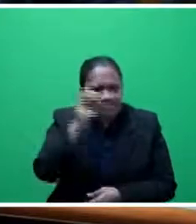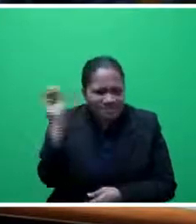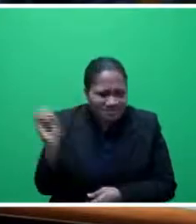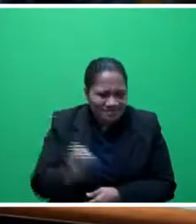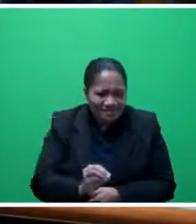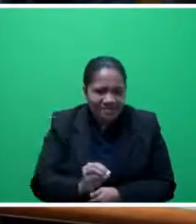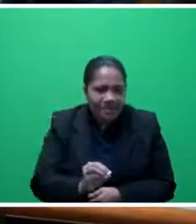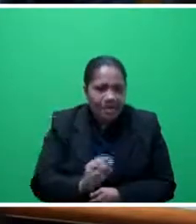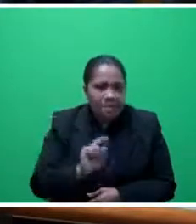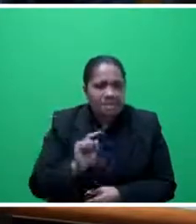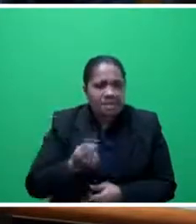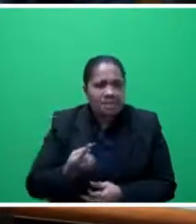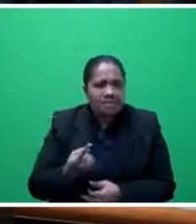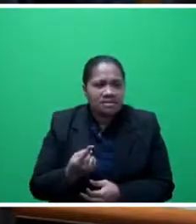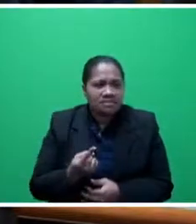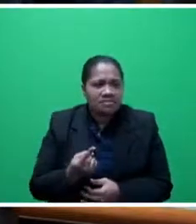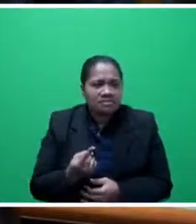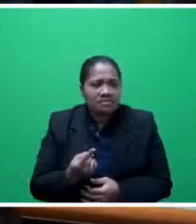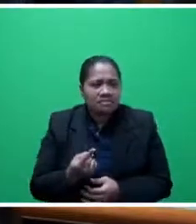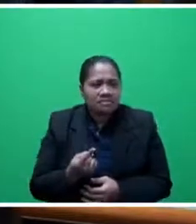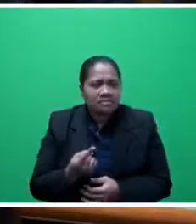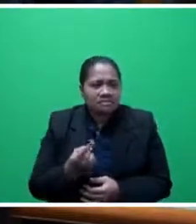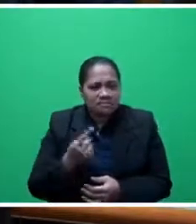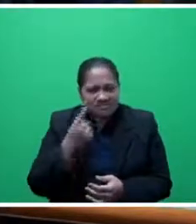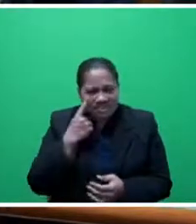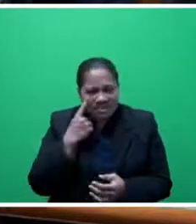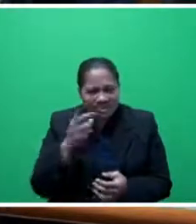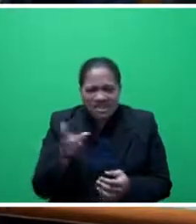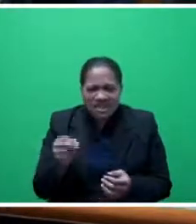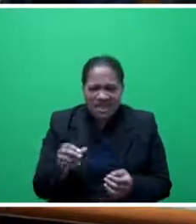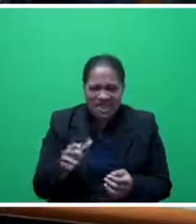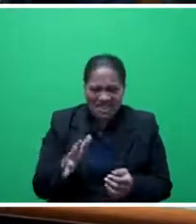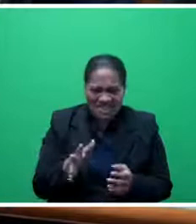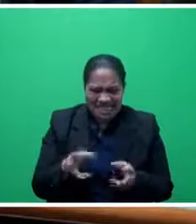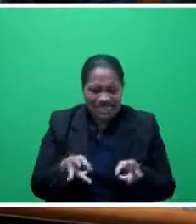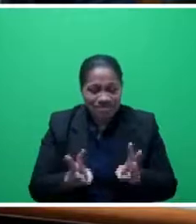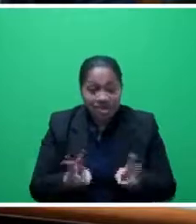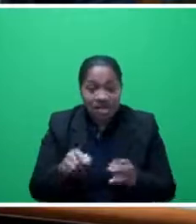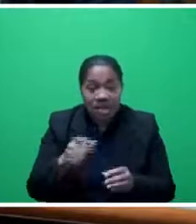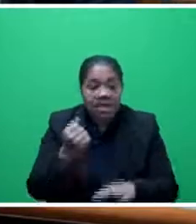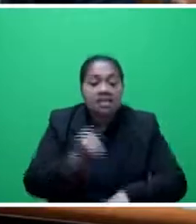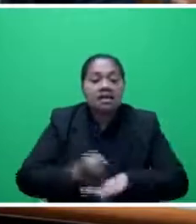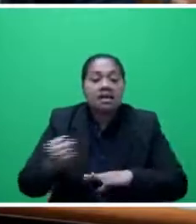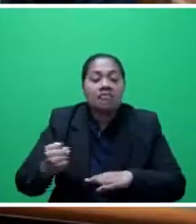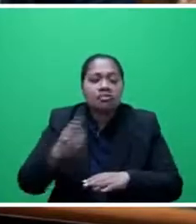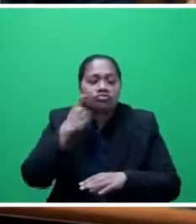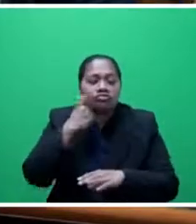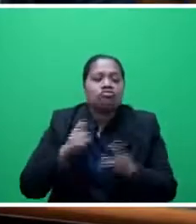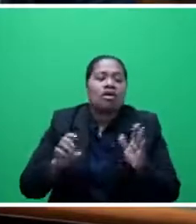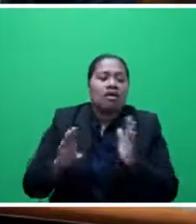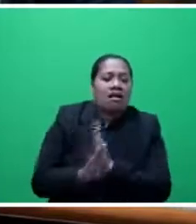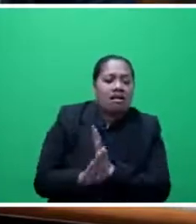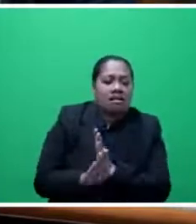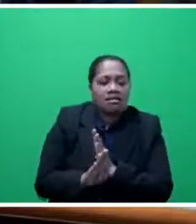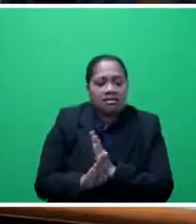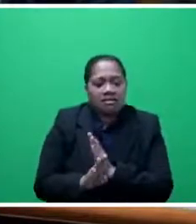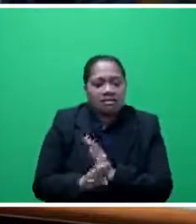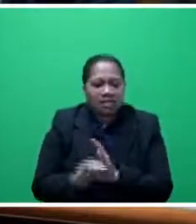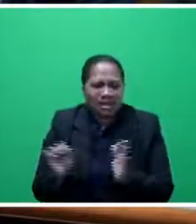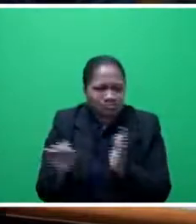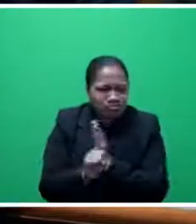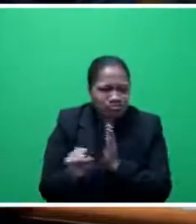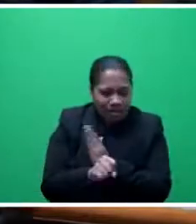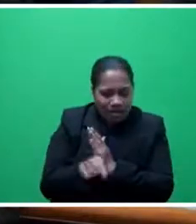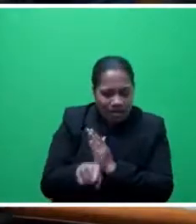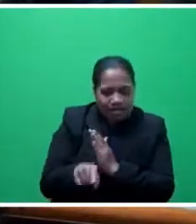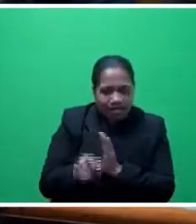done in quite a critical manner, and the government, tried to hide that. So perhaps,